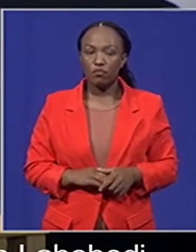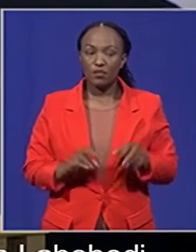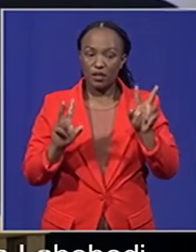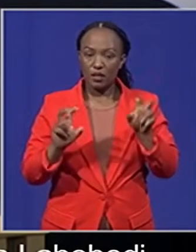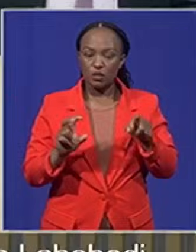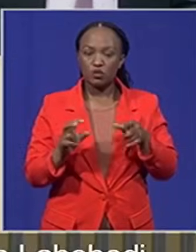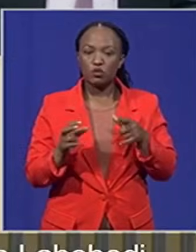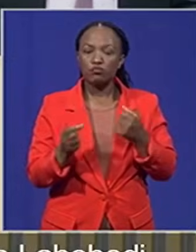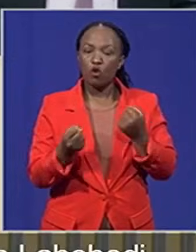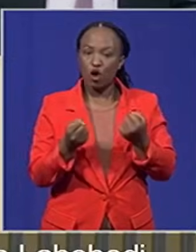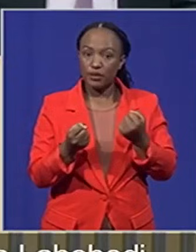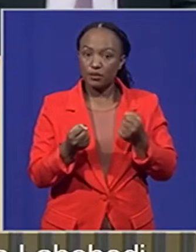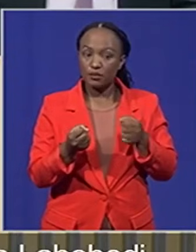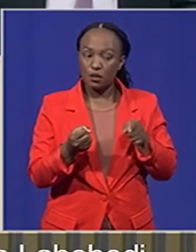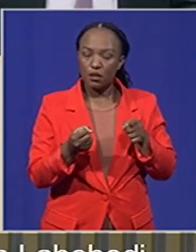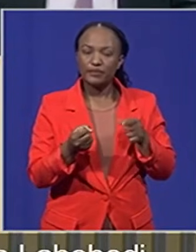postponed to